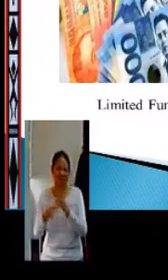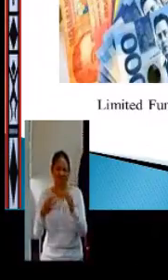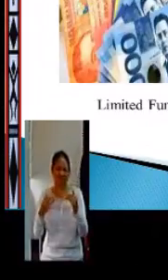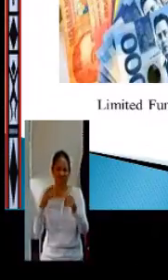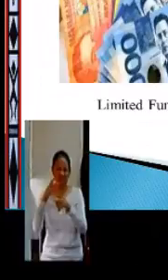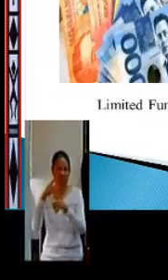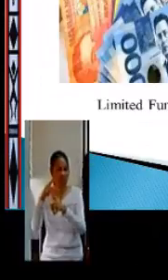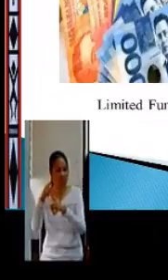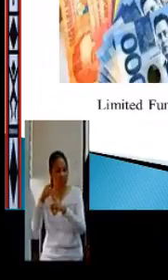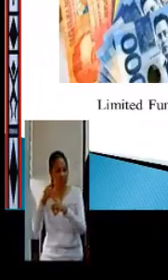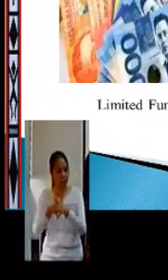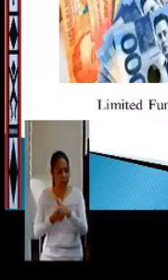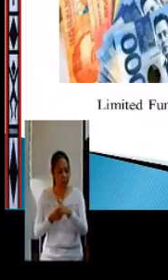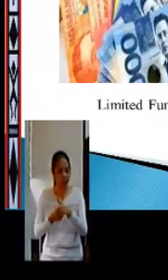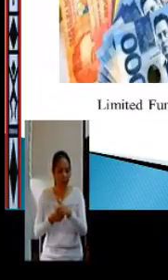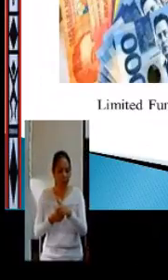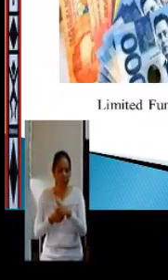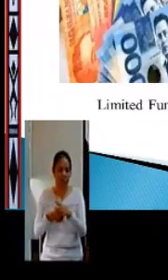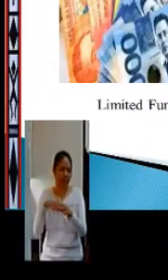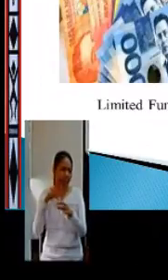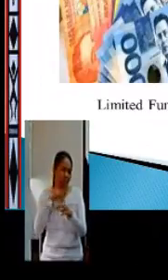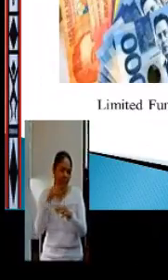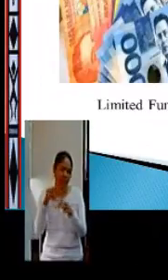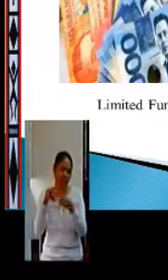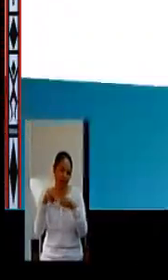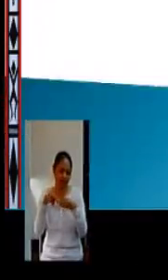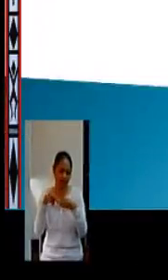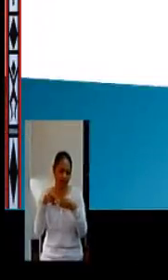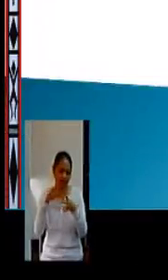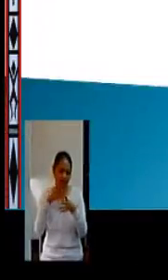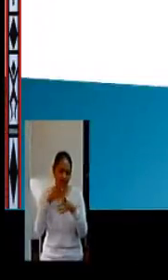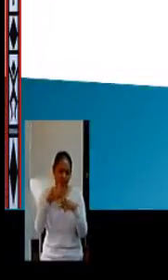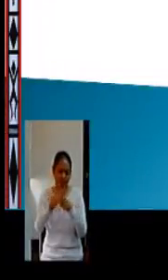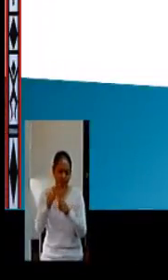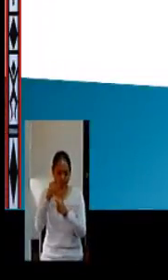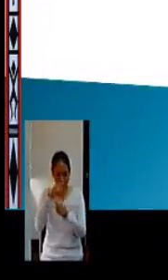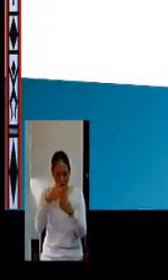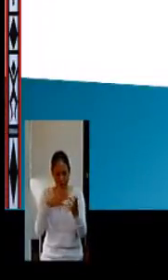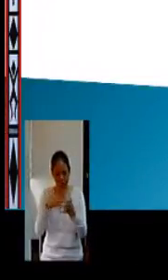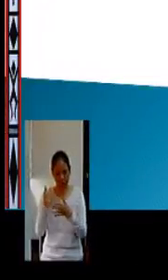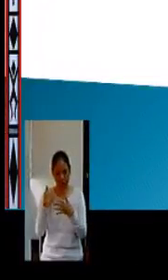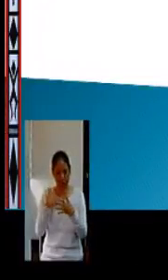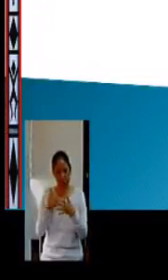nasusunod kahit may mga batas. Next, please. So, that's it.